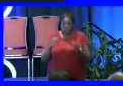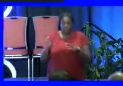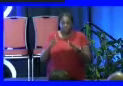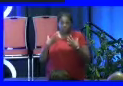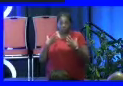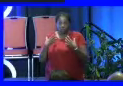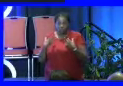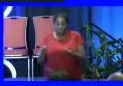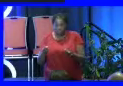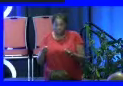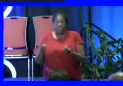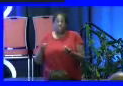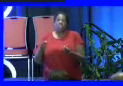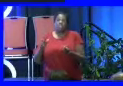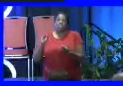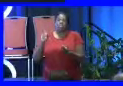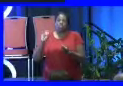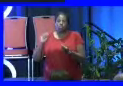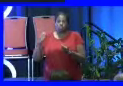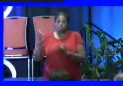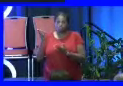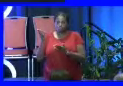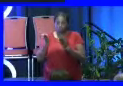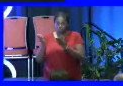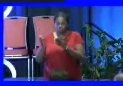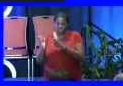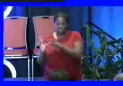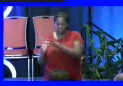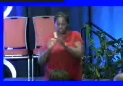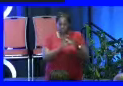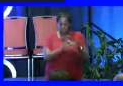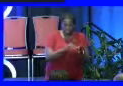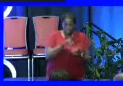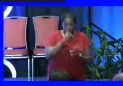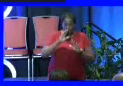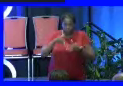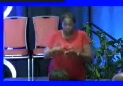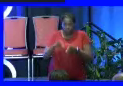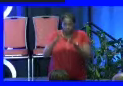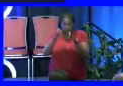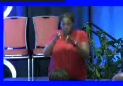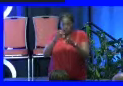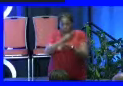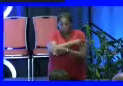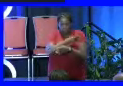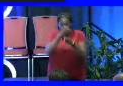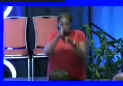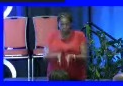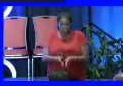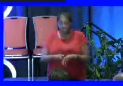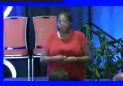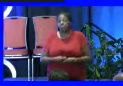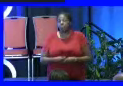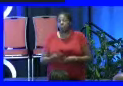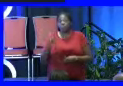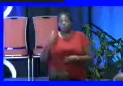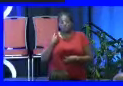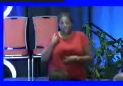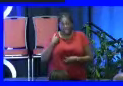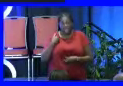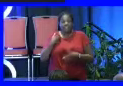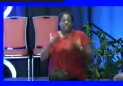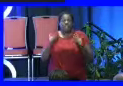very patient-centered. And, where we're at today is, we have our population